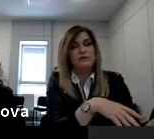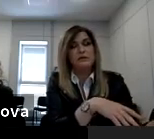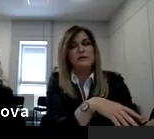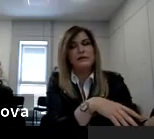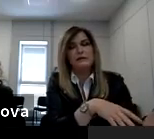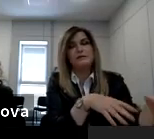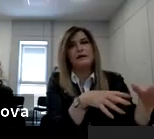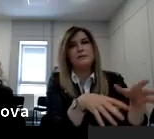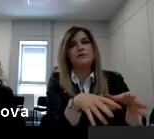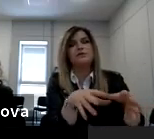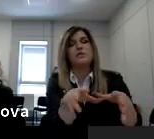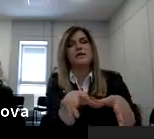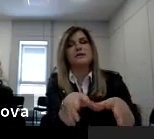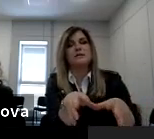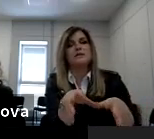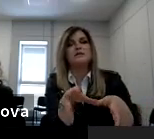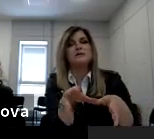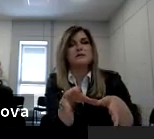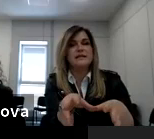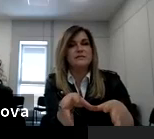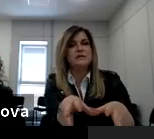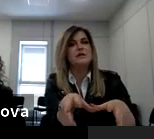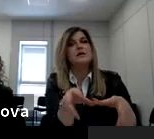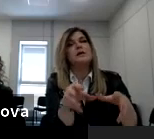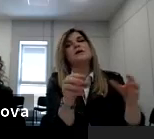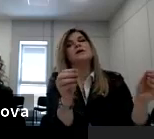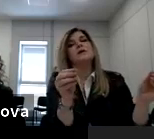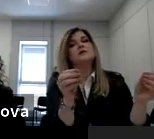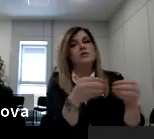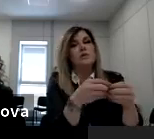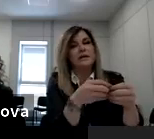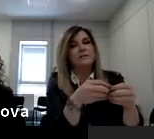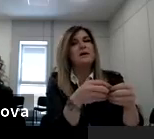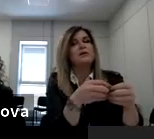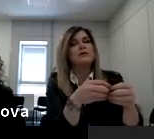outside. You can connect up to 20 slims